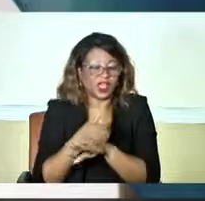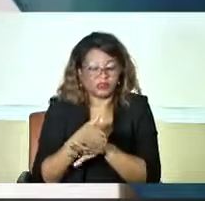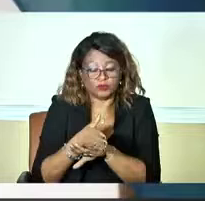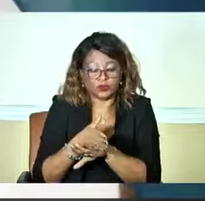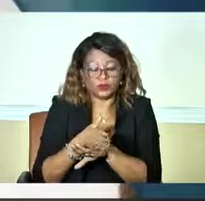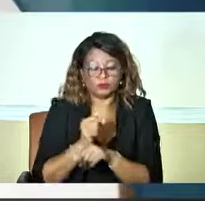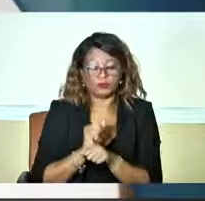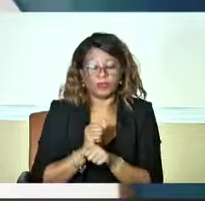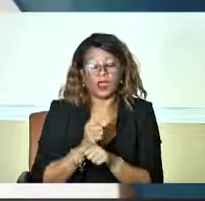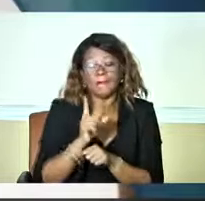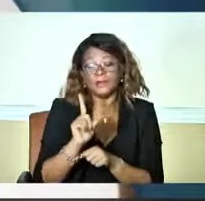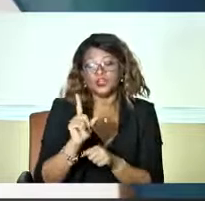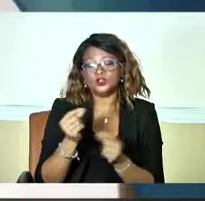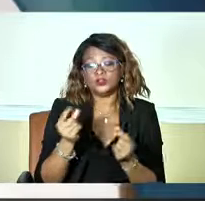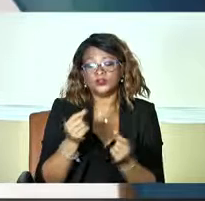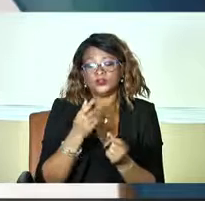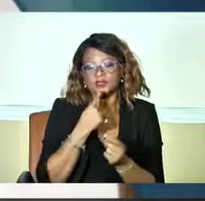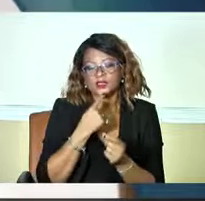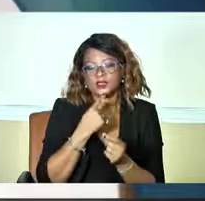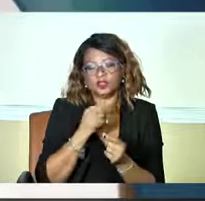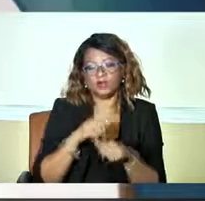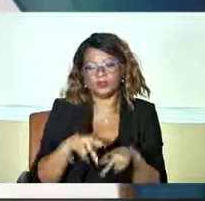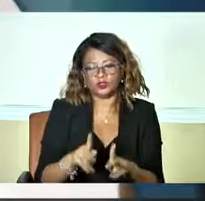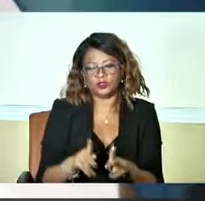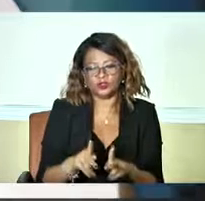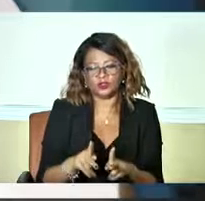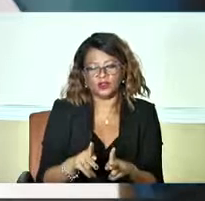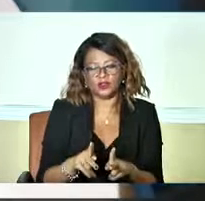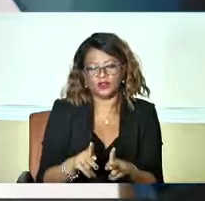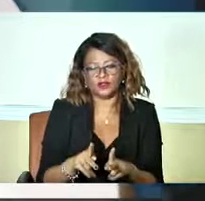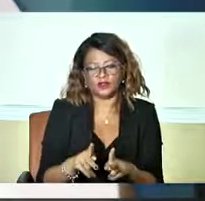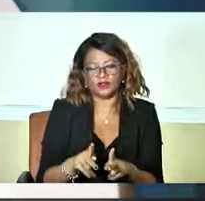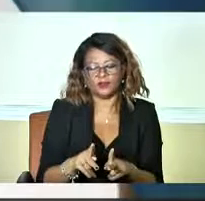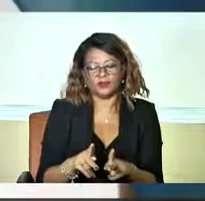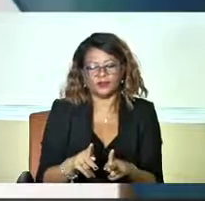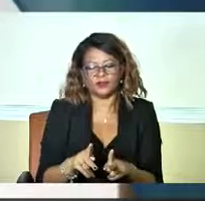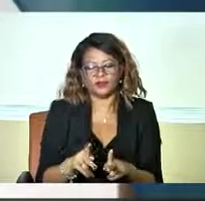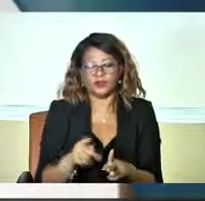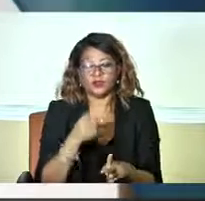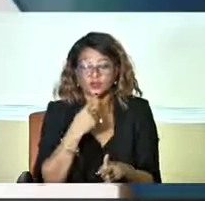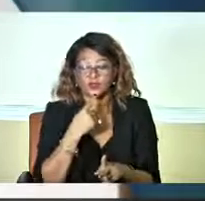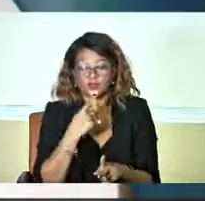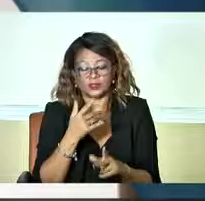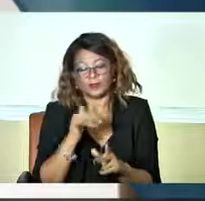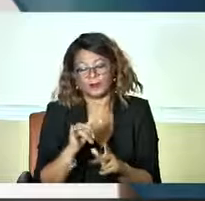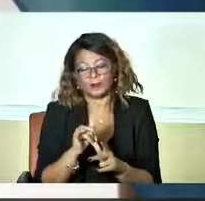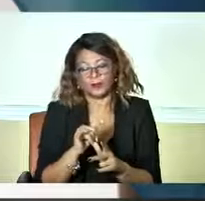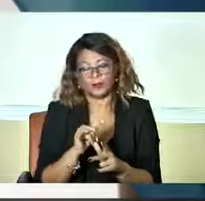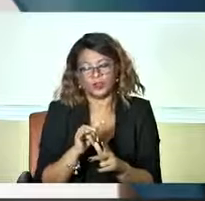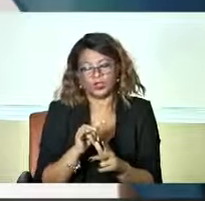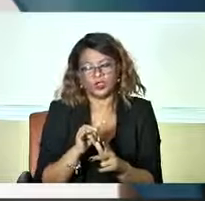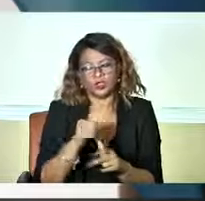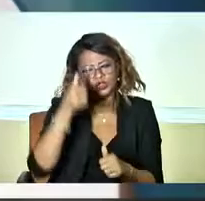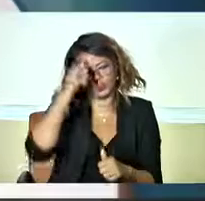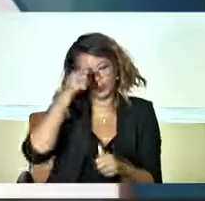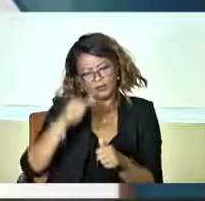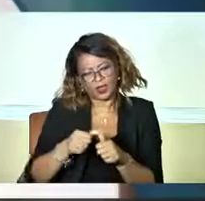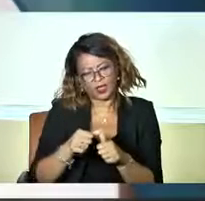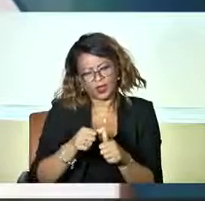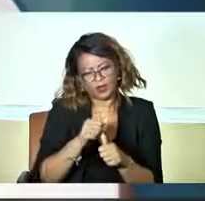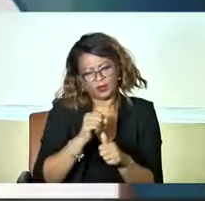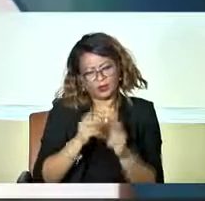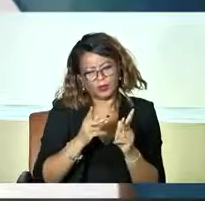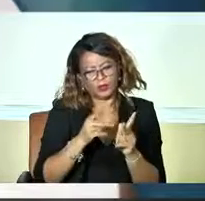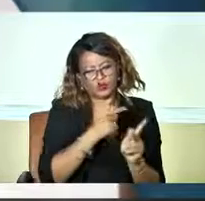want to say, and use this as an opportunity, and thank you for allowing me the opportunity to do so, to just remind Grand